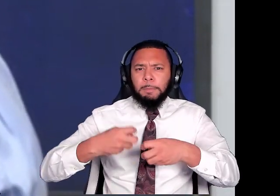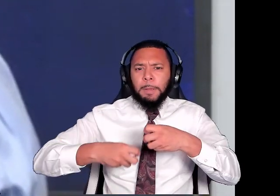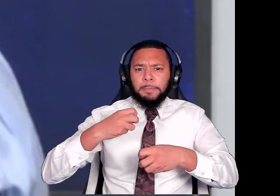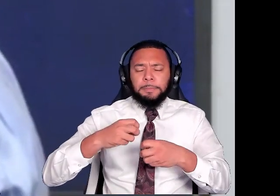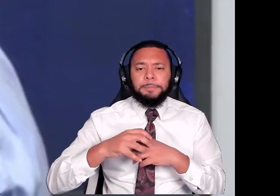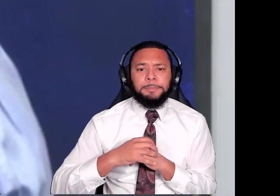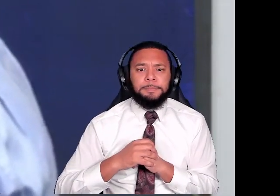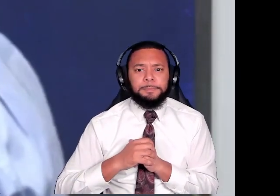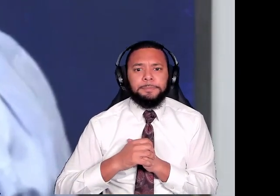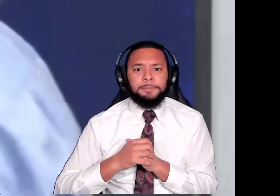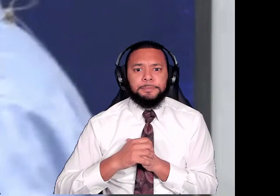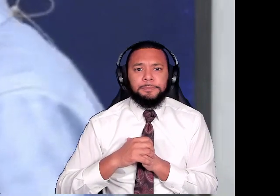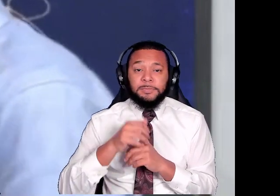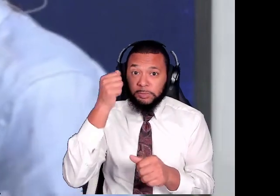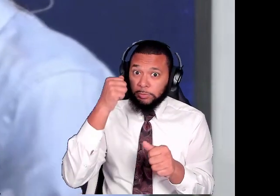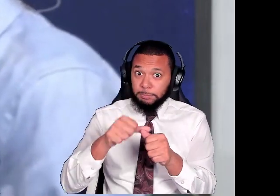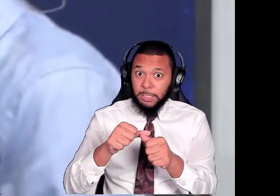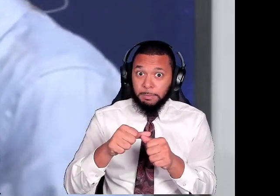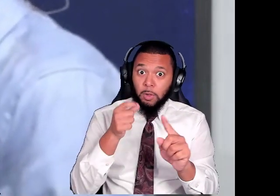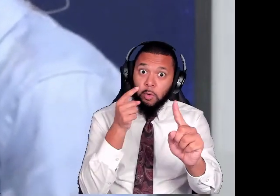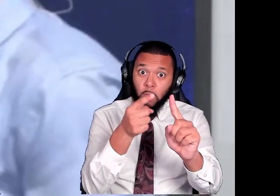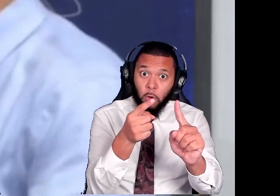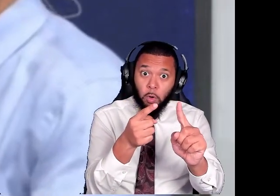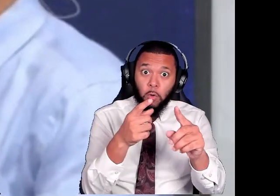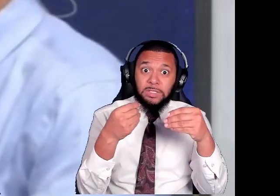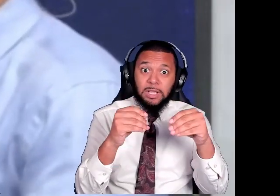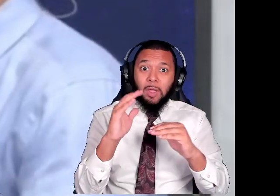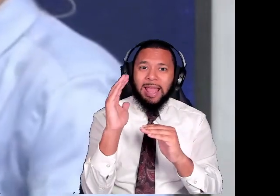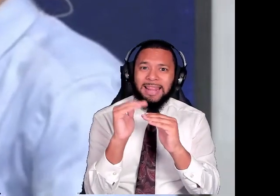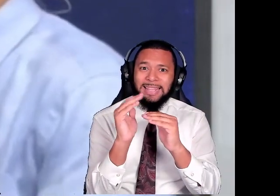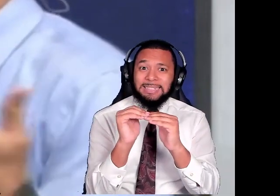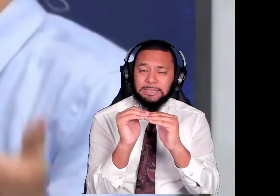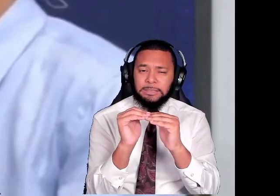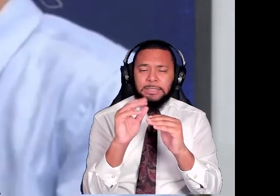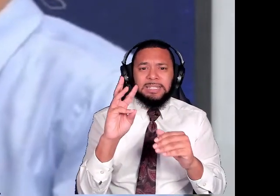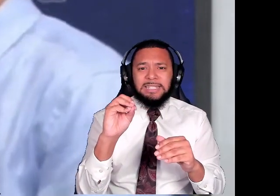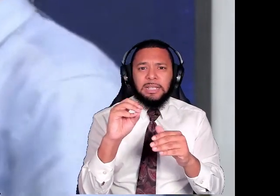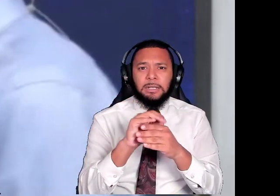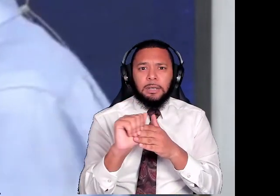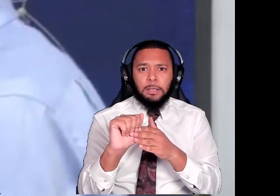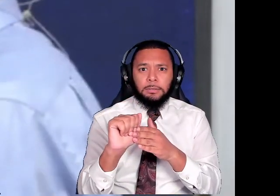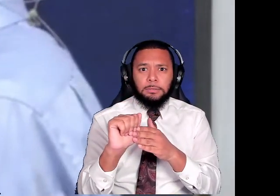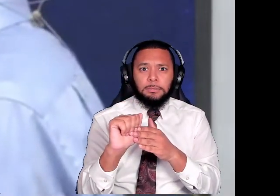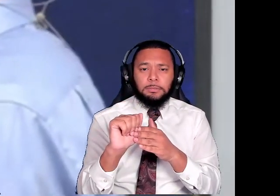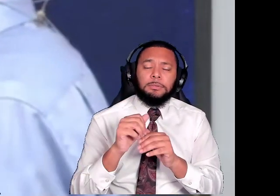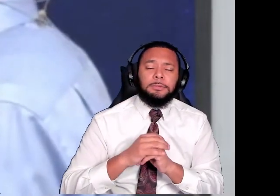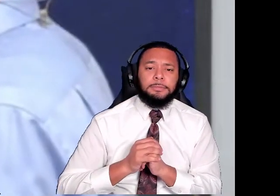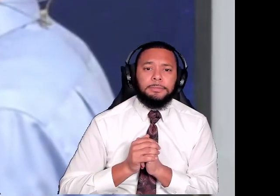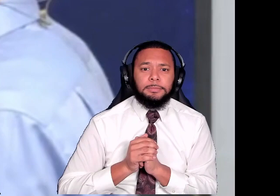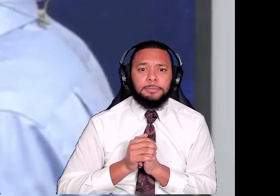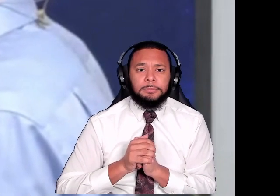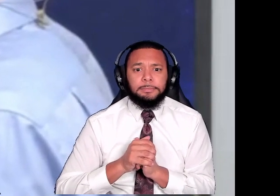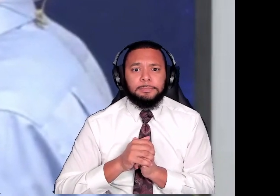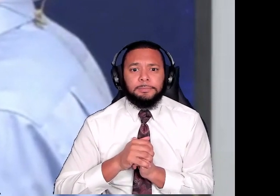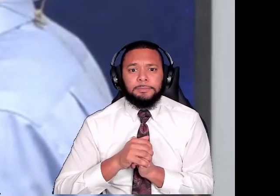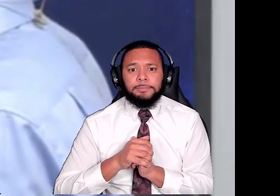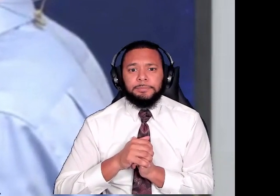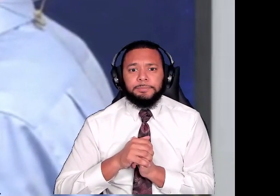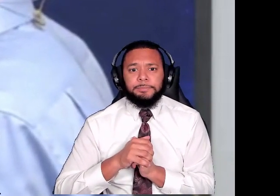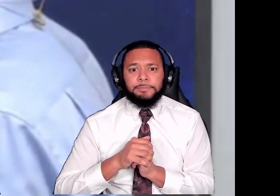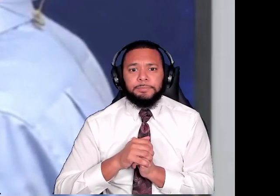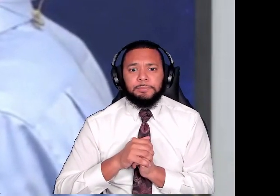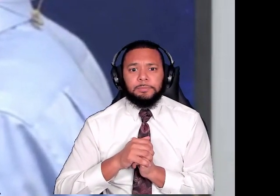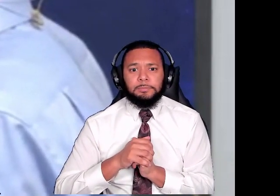sell $60 or more, at least $60 total